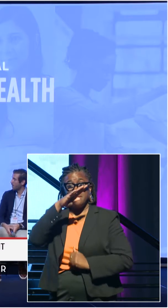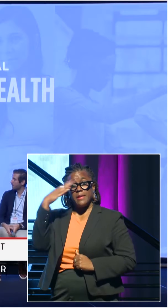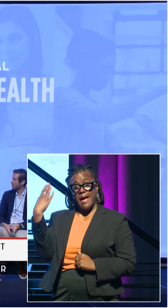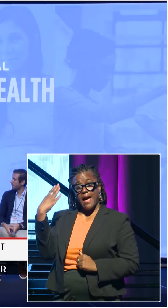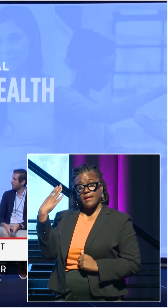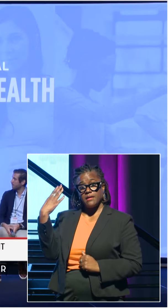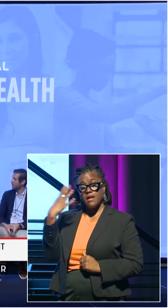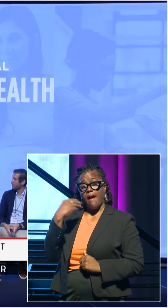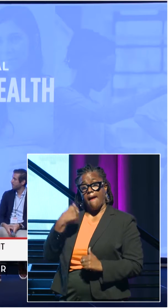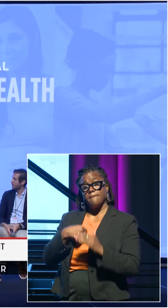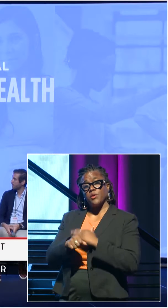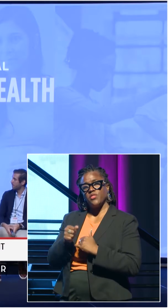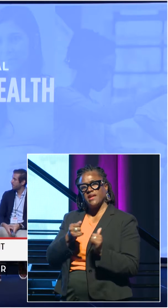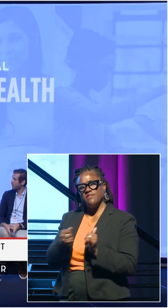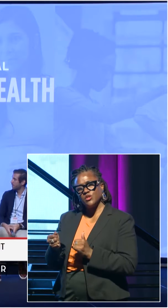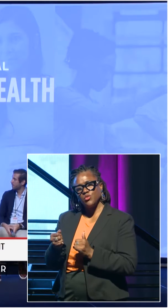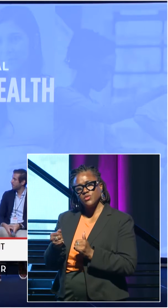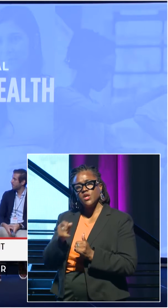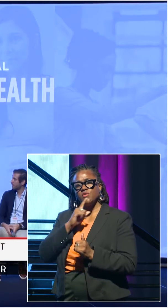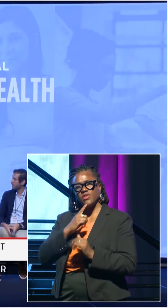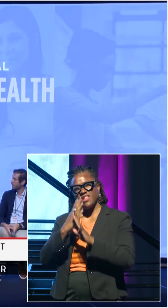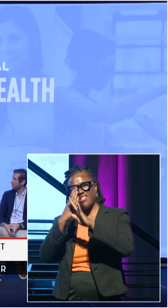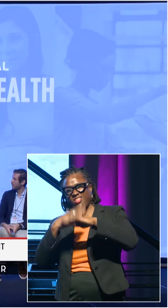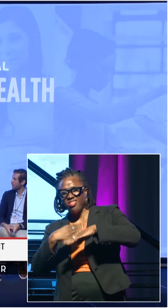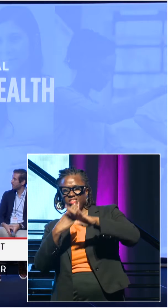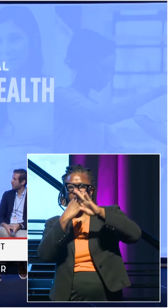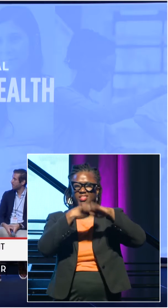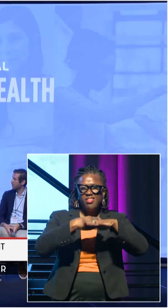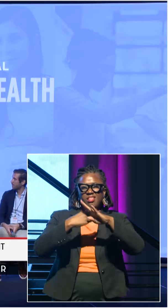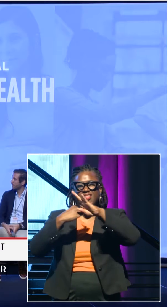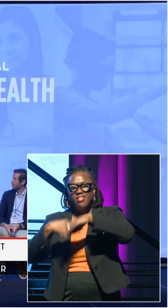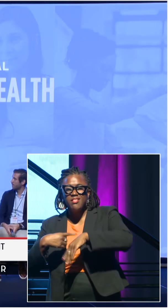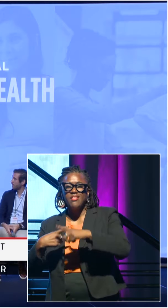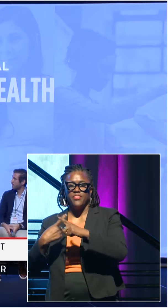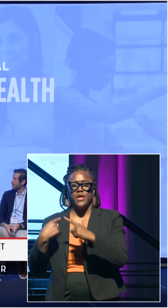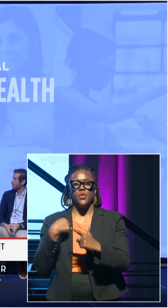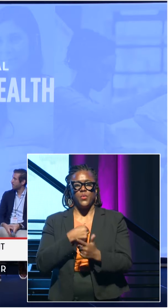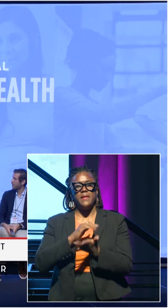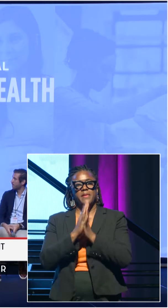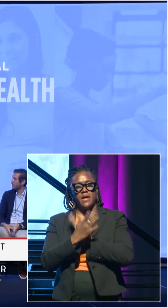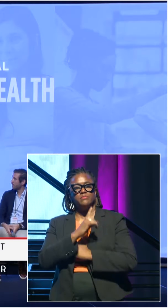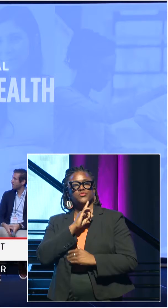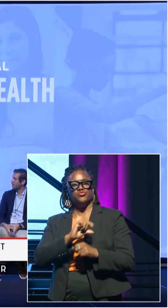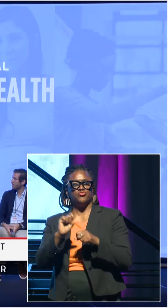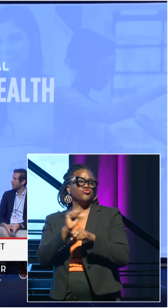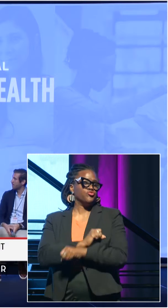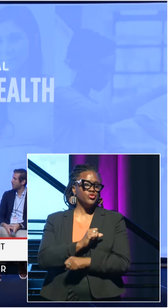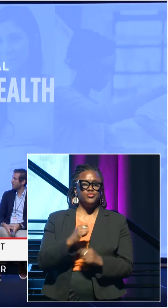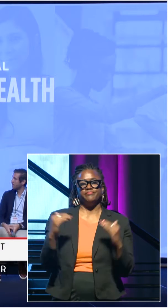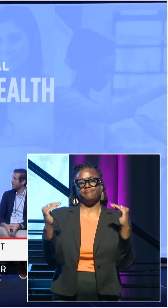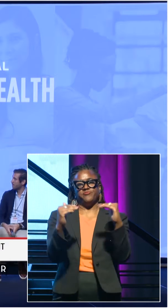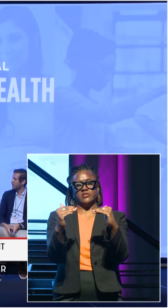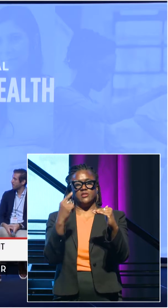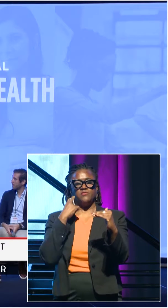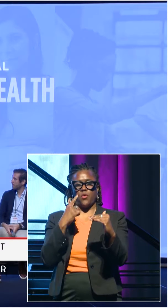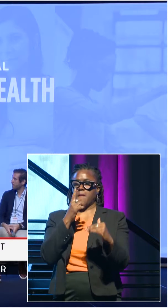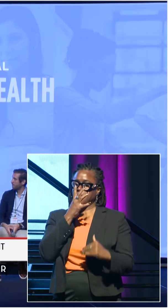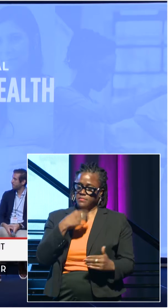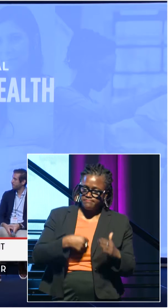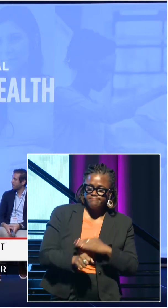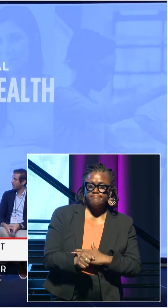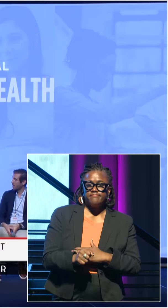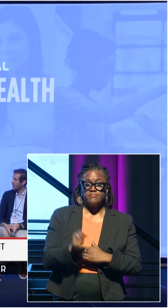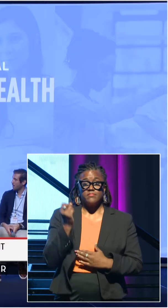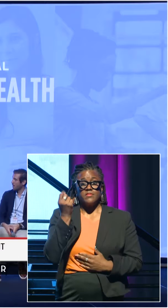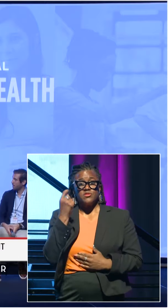birthing individuals and start breaking down those barriers, that's when we're moving towards true reproductive and birth justice. So, for example, with